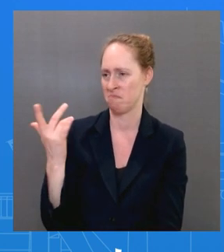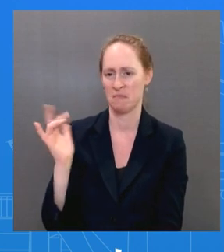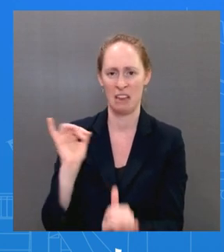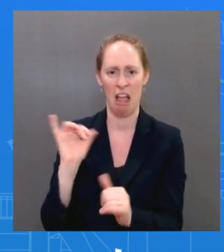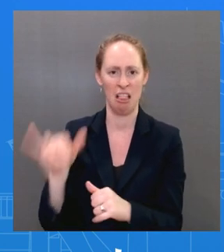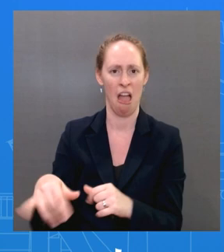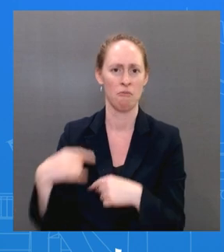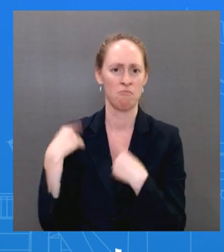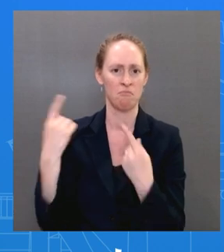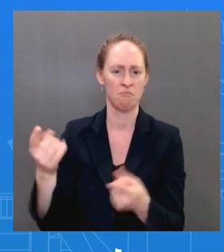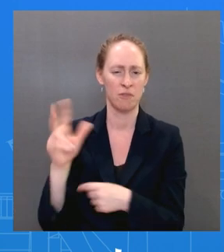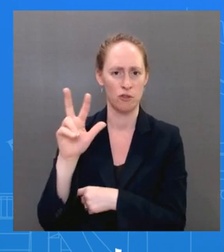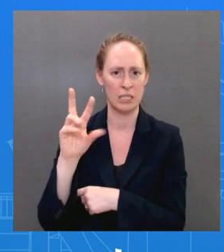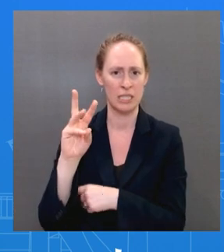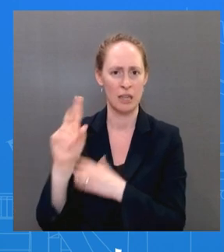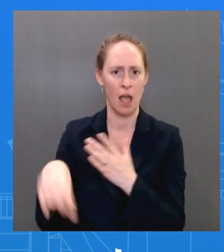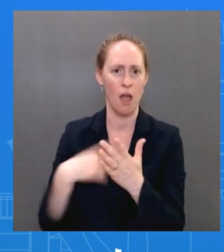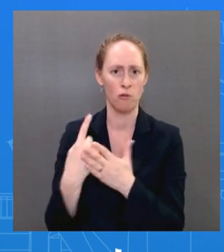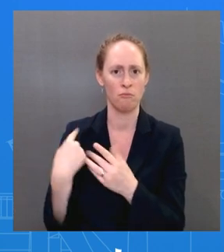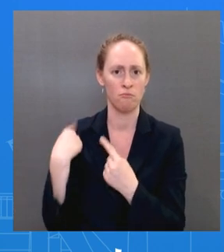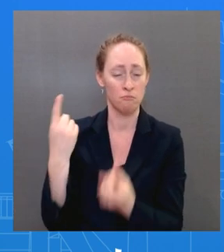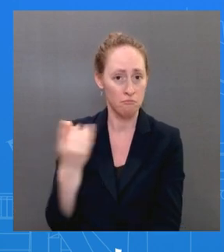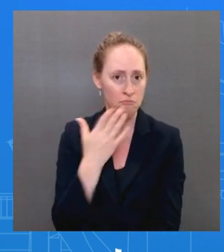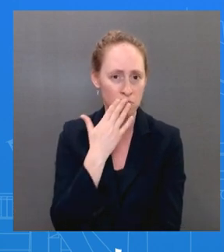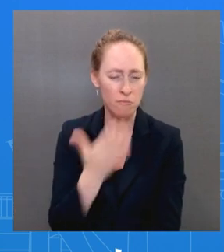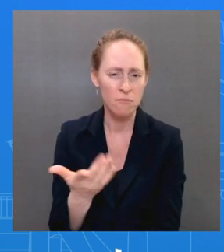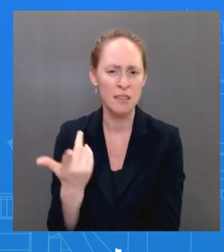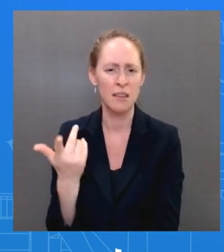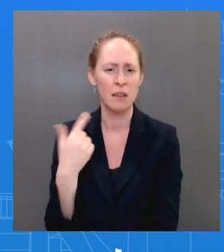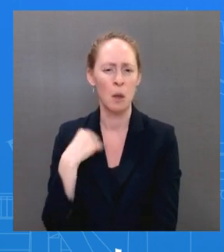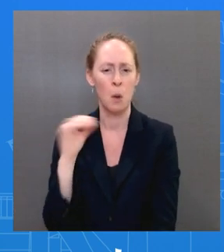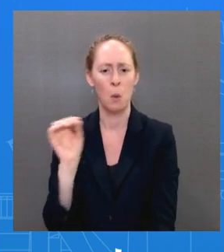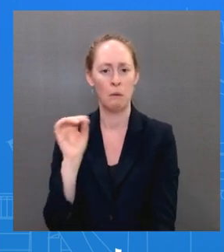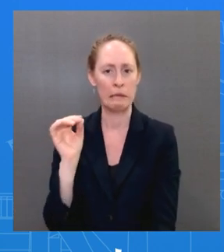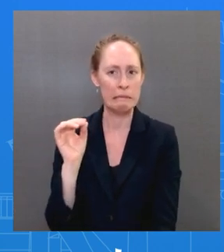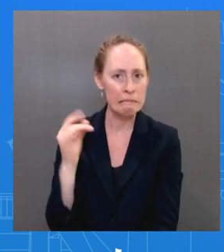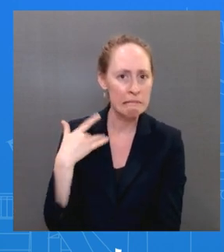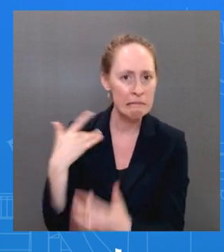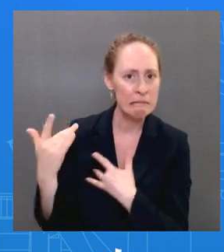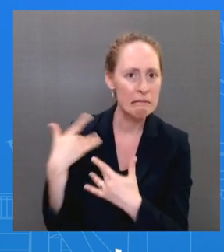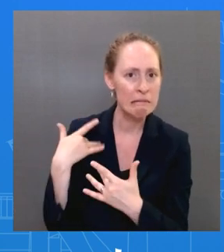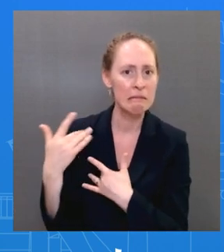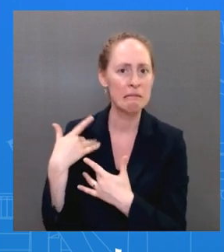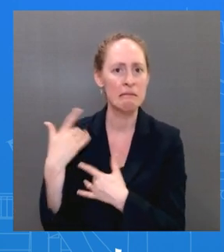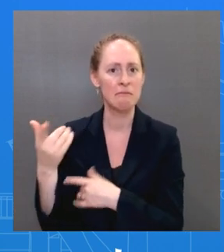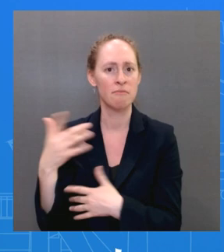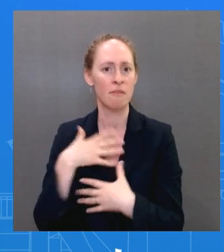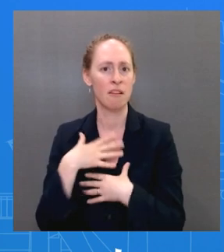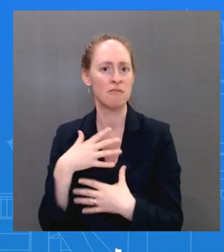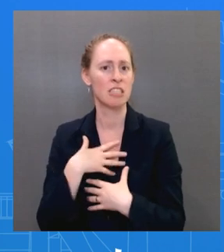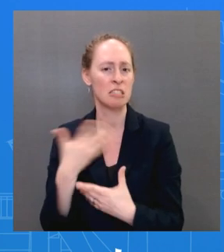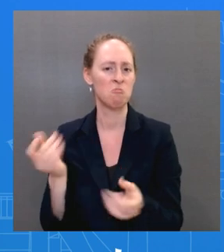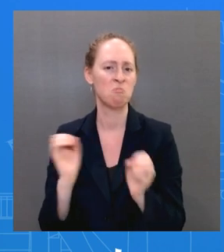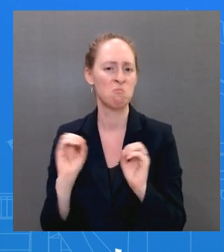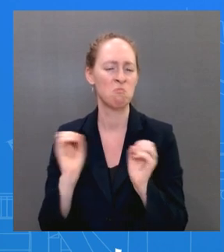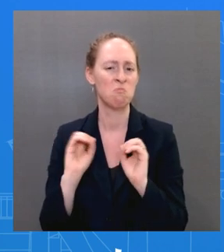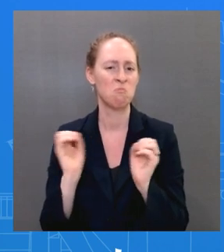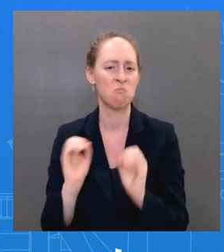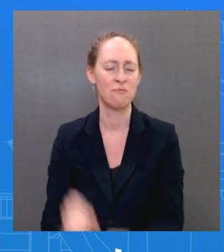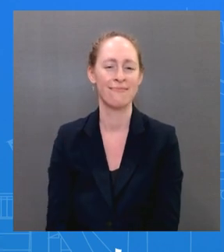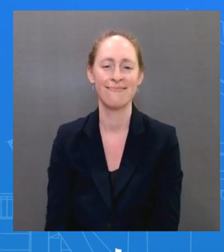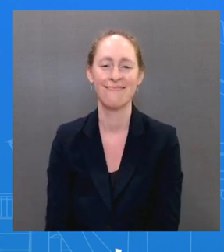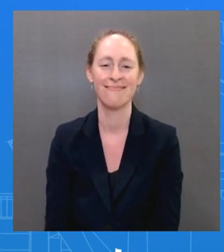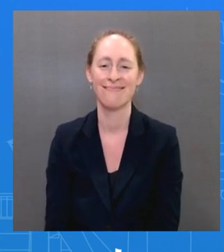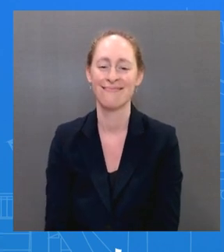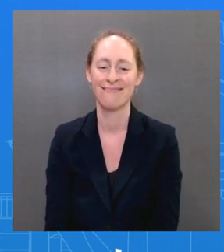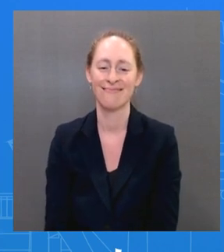been no concerns around his oxygen level. He feels fine. He's not, obviously, he's been on room air the whole time. Hasn't felt short of breath. His oxygen levels have been normal. Give us like what that range